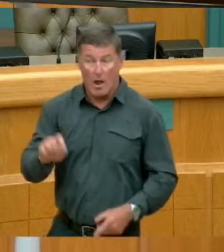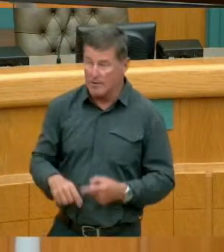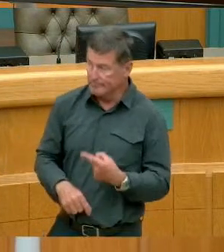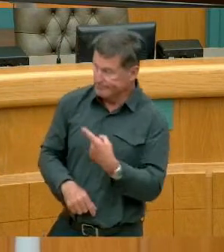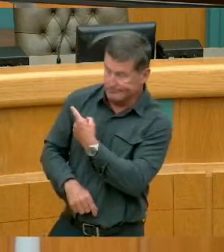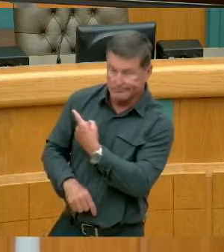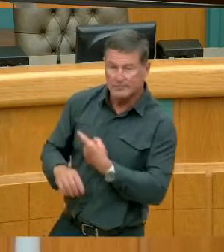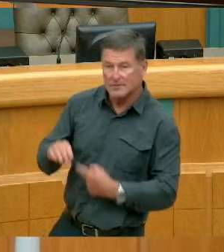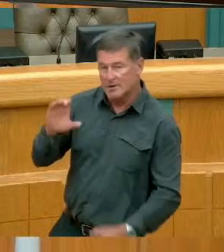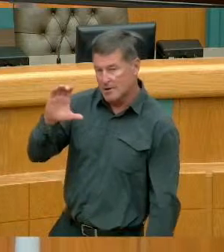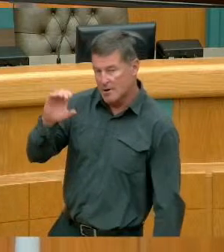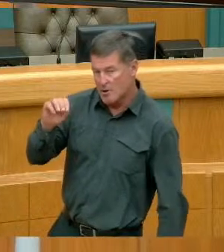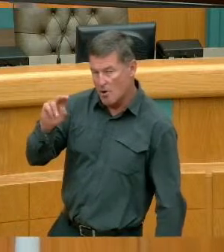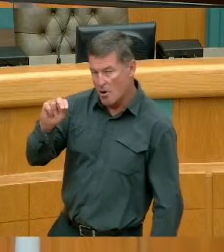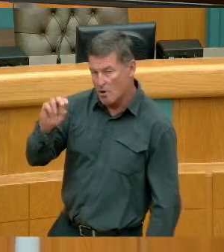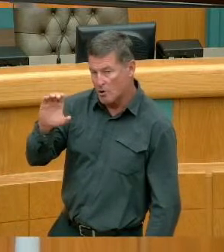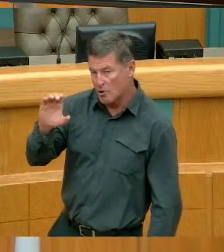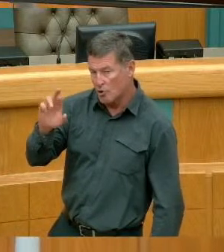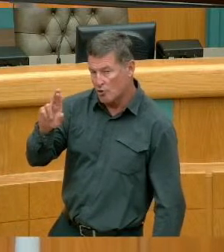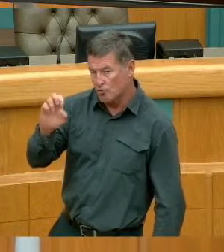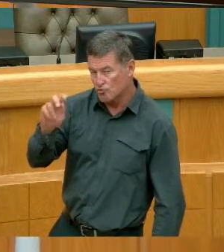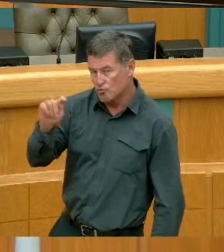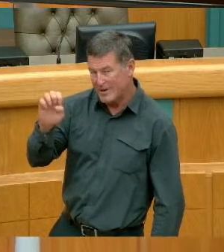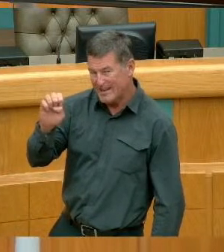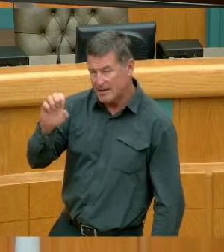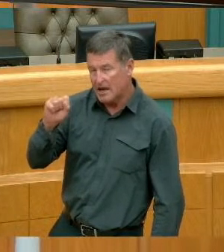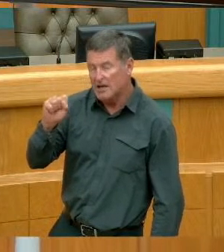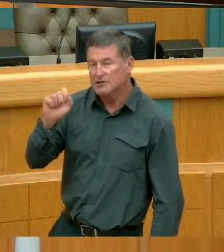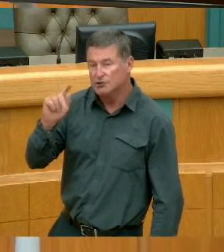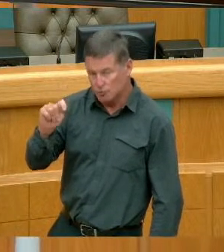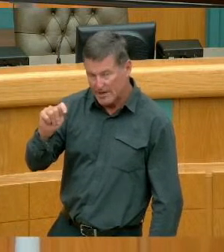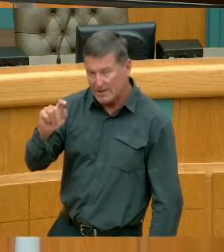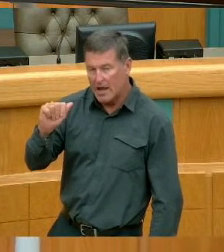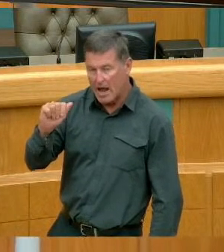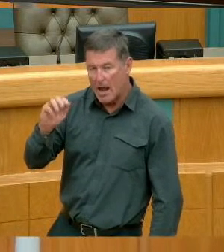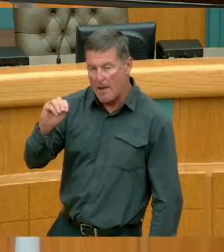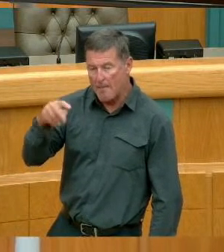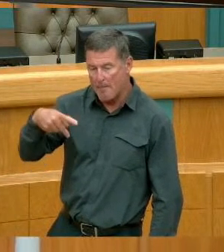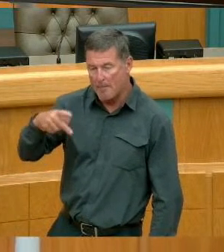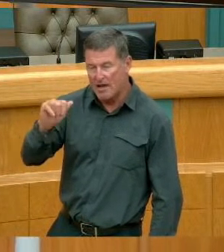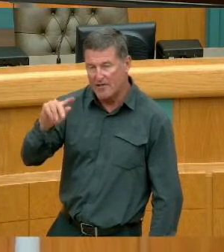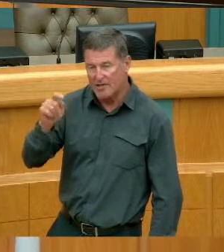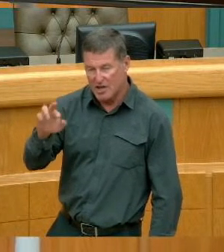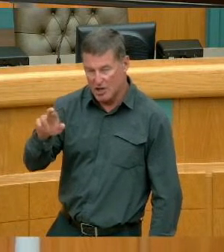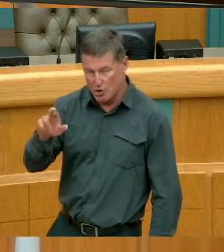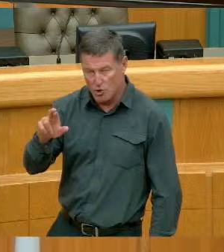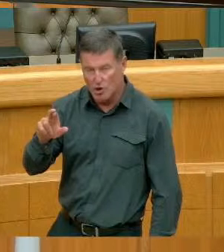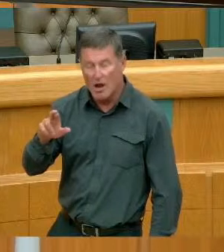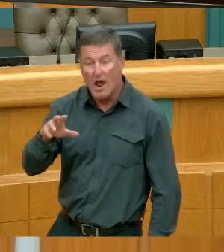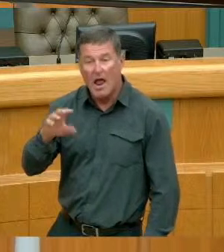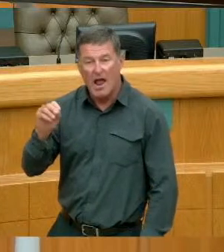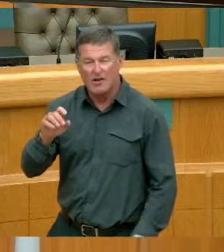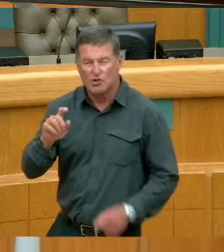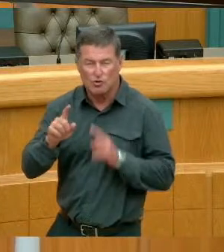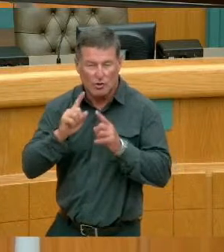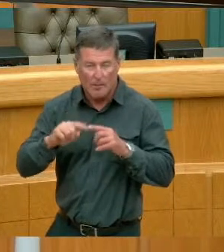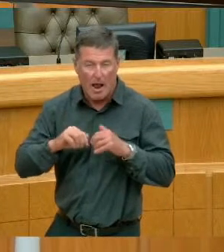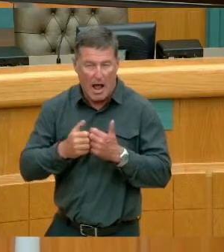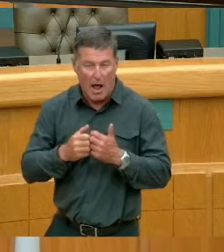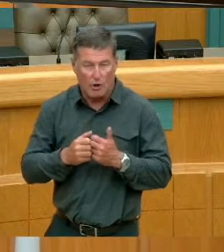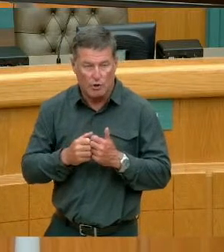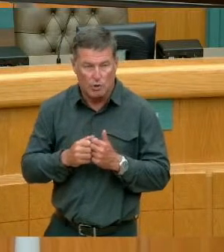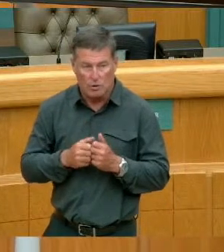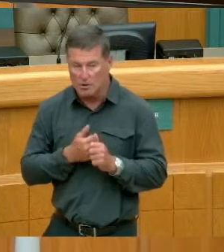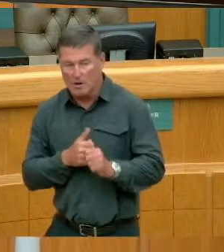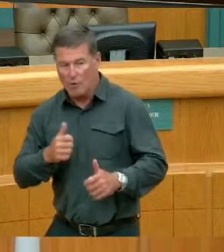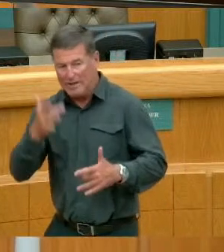Amphitheater. And she'll be talking about other things as well to include public health and how we can stay safe, right? So Annette Rodriguez, our Public